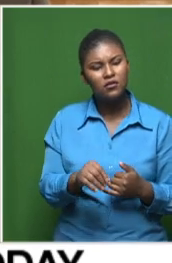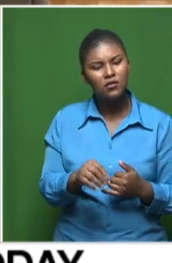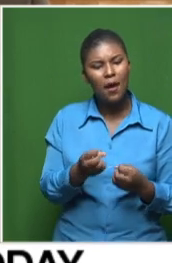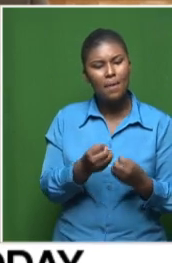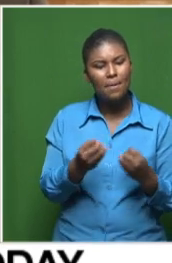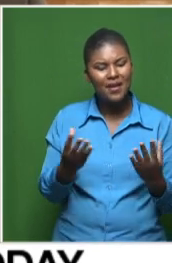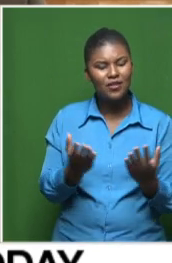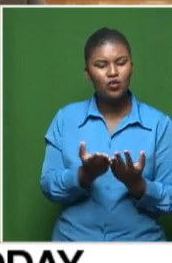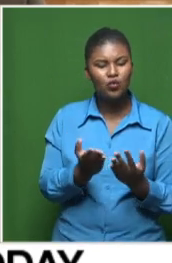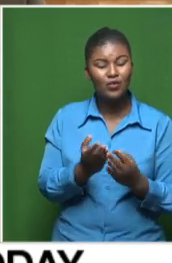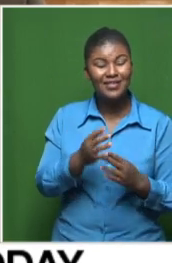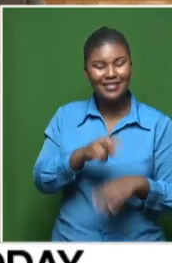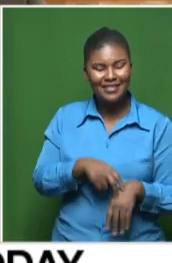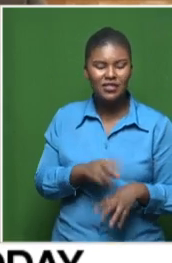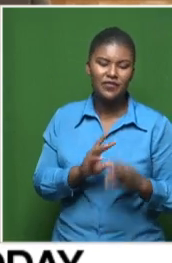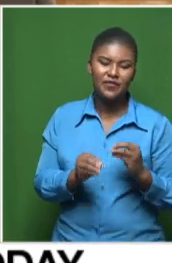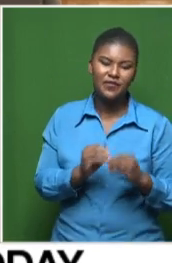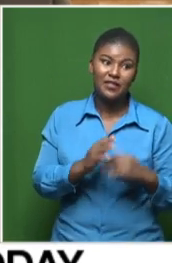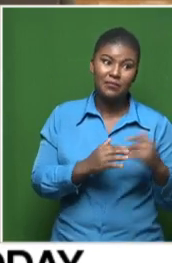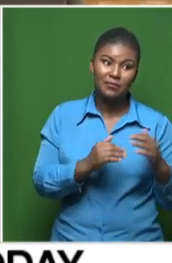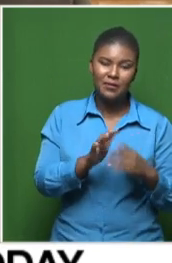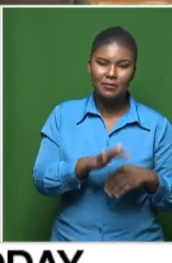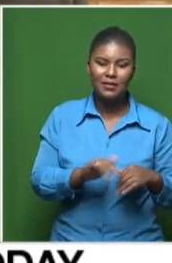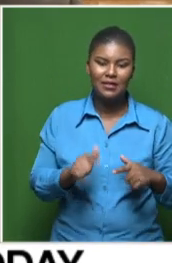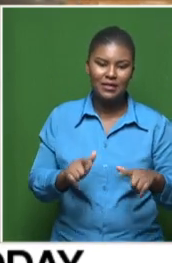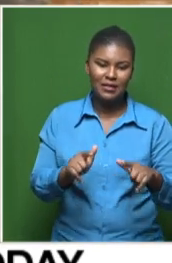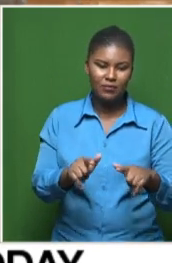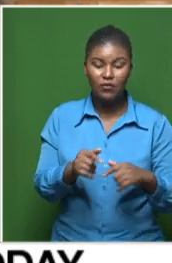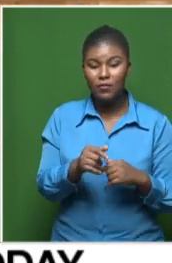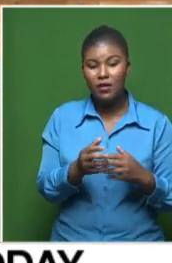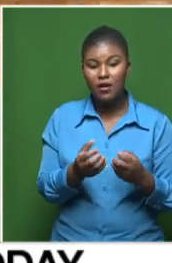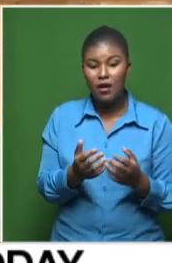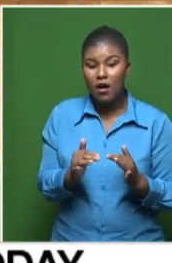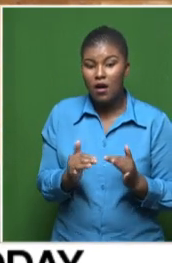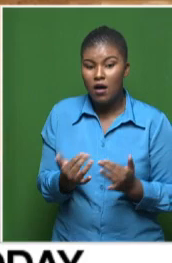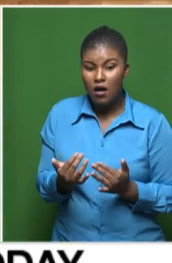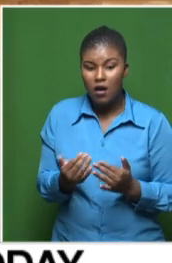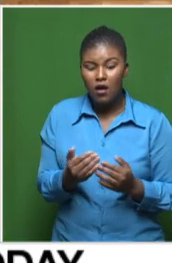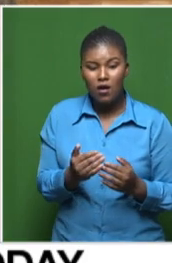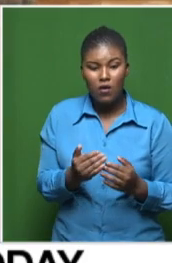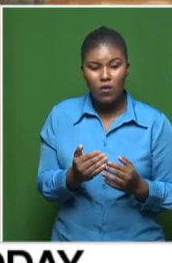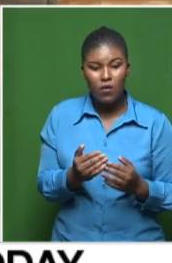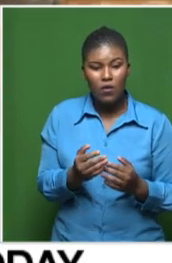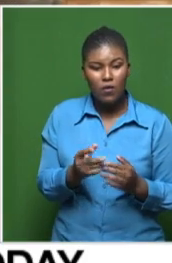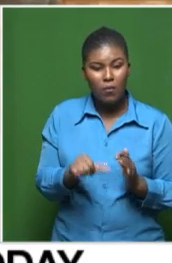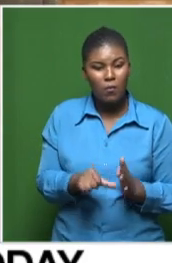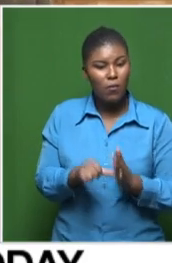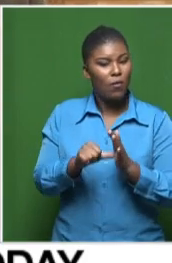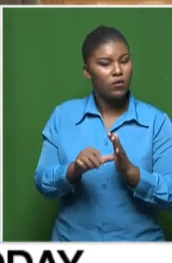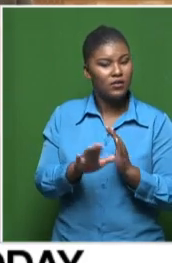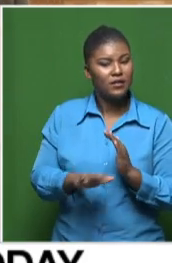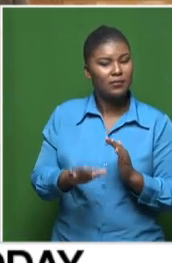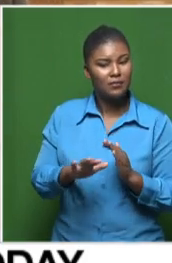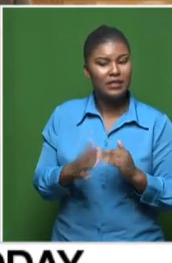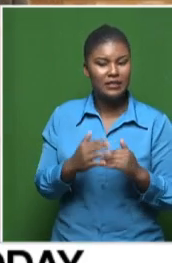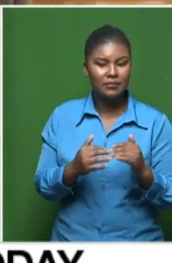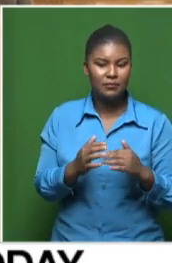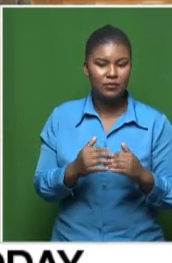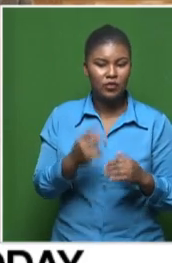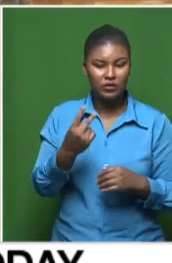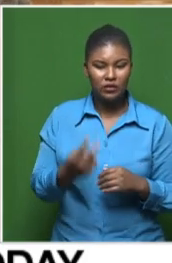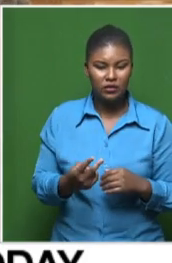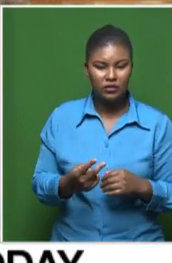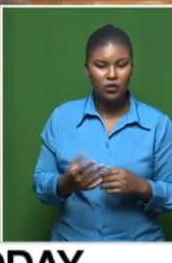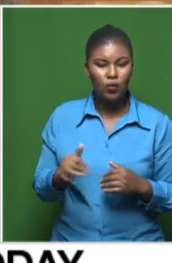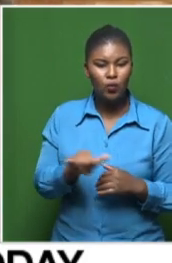many schools still need to be built in Limpopo, and how they actually do prioritize where and,